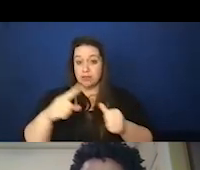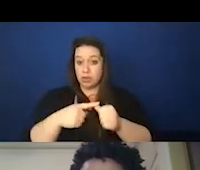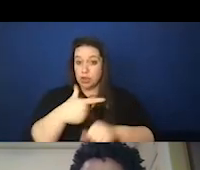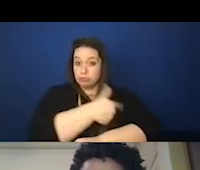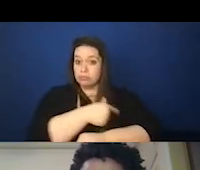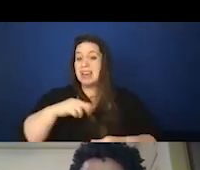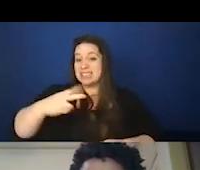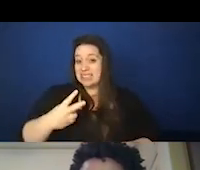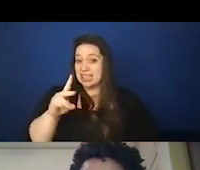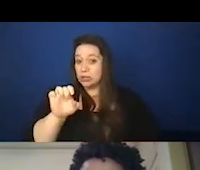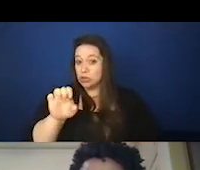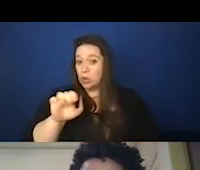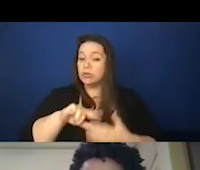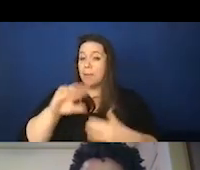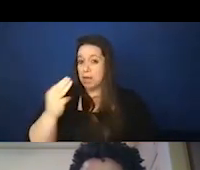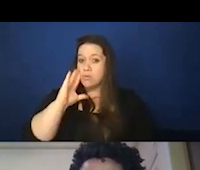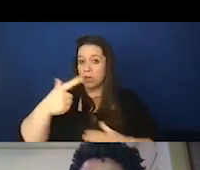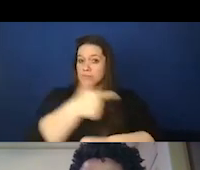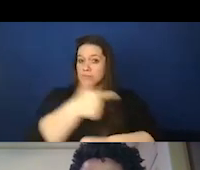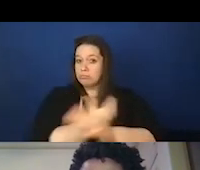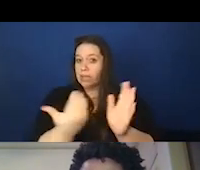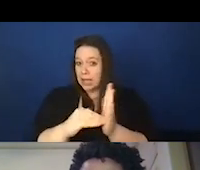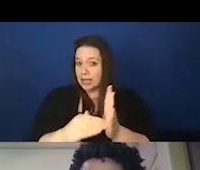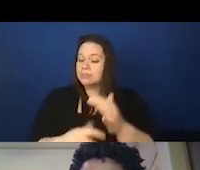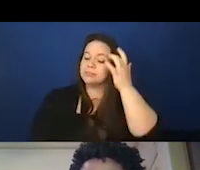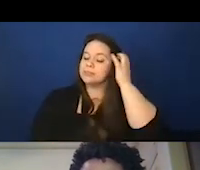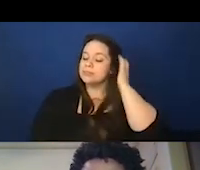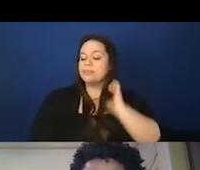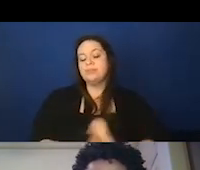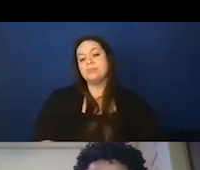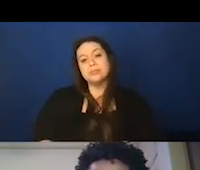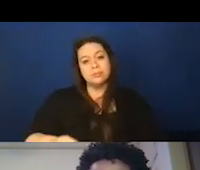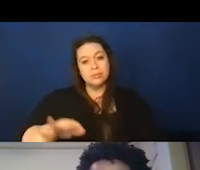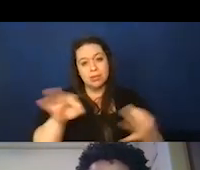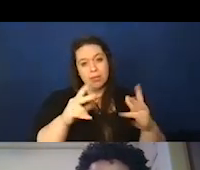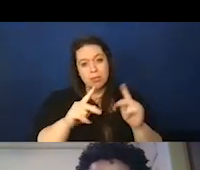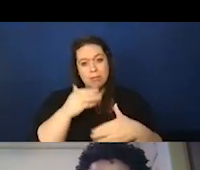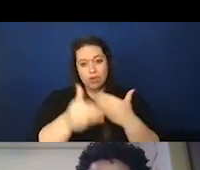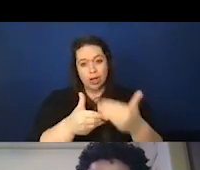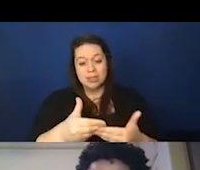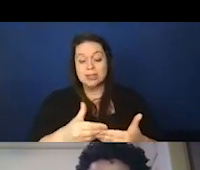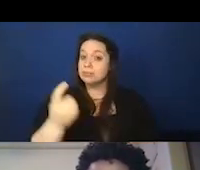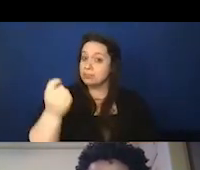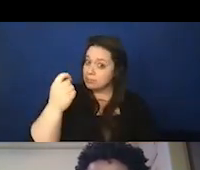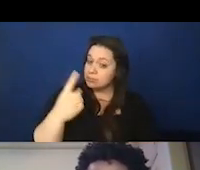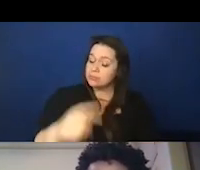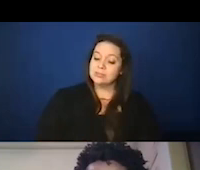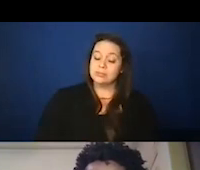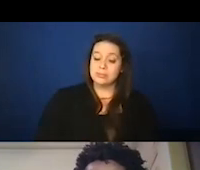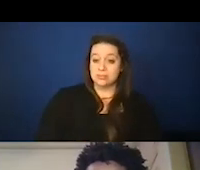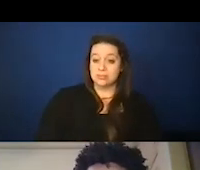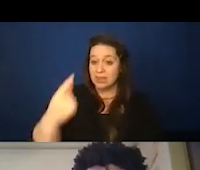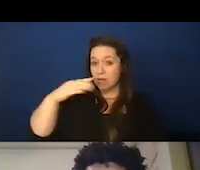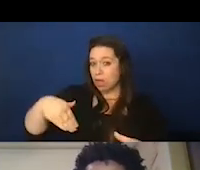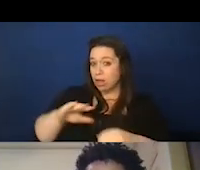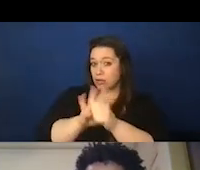So we basically walk people through that process. Most of the time, if you haven't been COVID infected